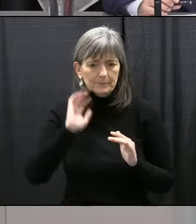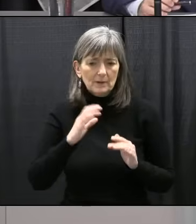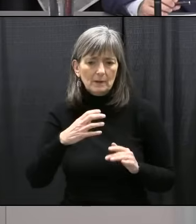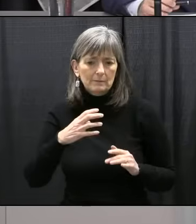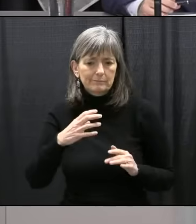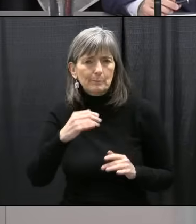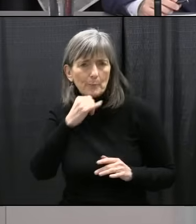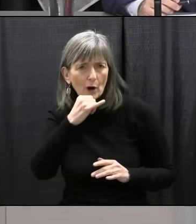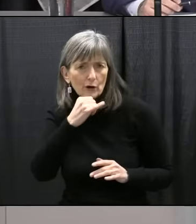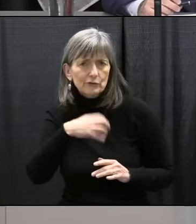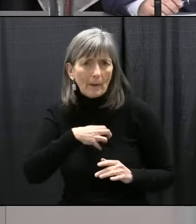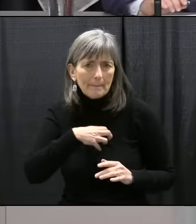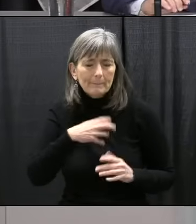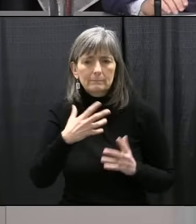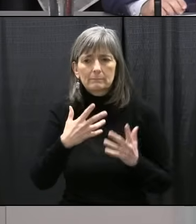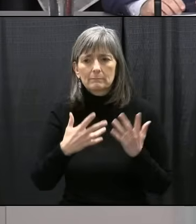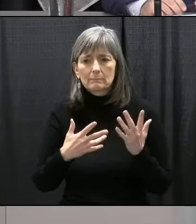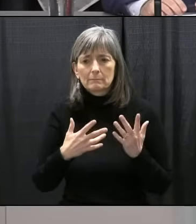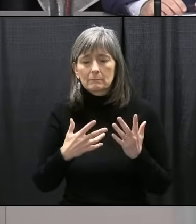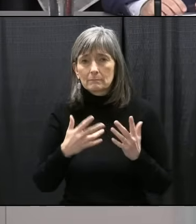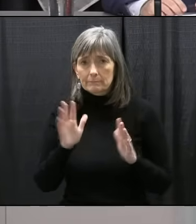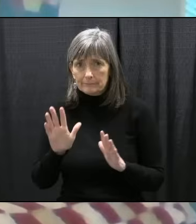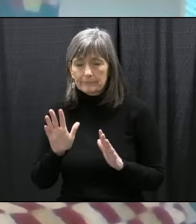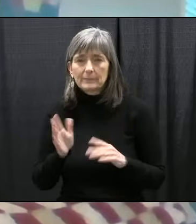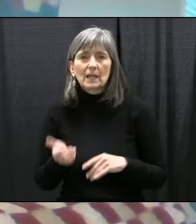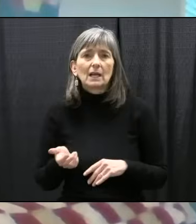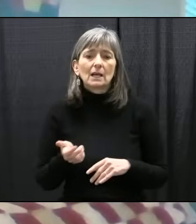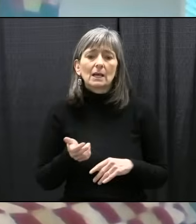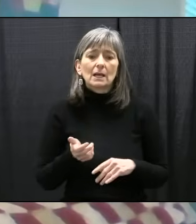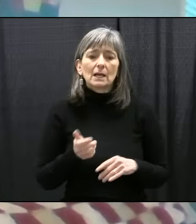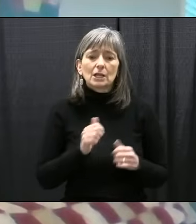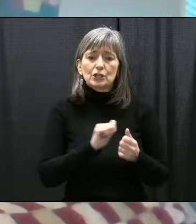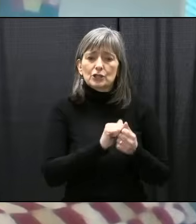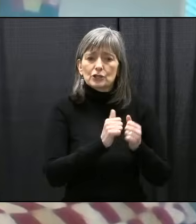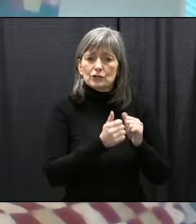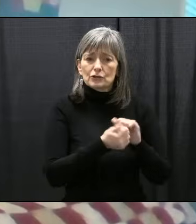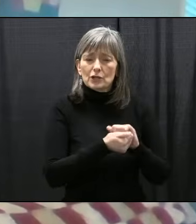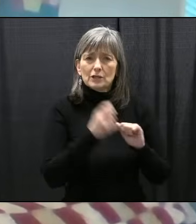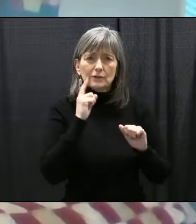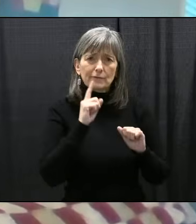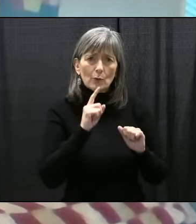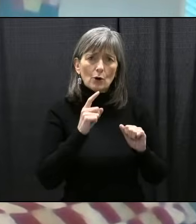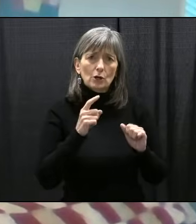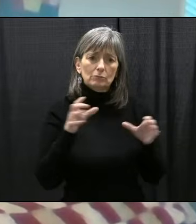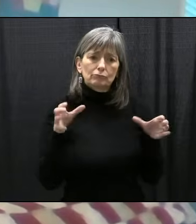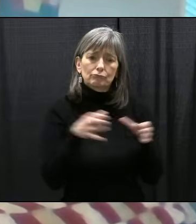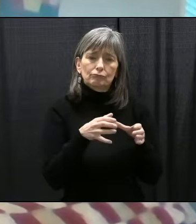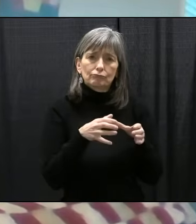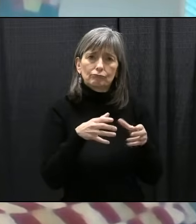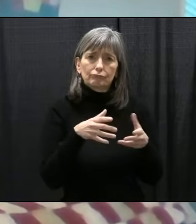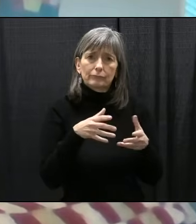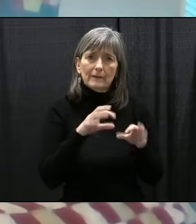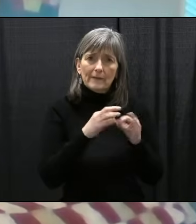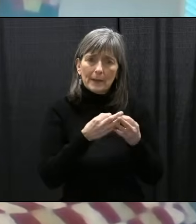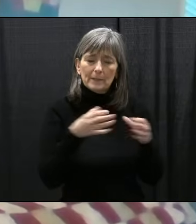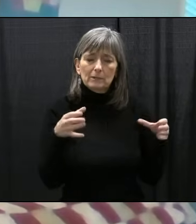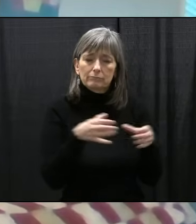clubs, that sort of thing. Are there any changes to the maximum numbers in gatherings?